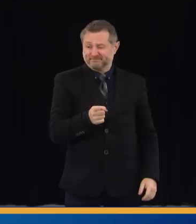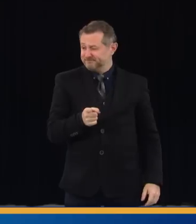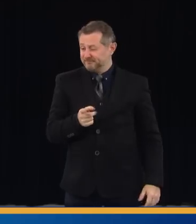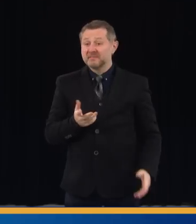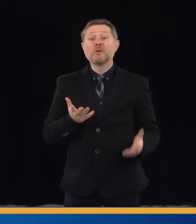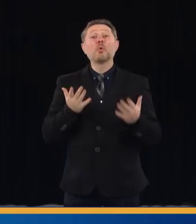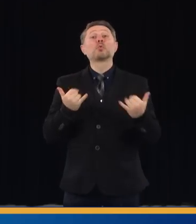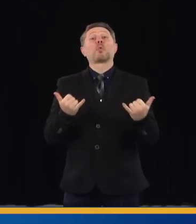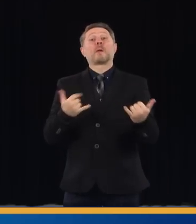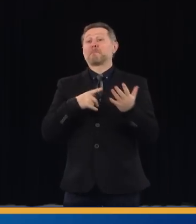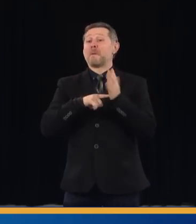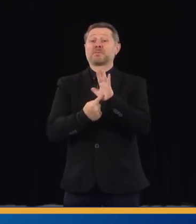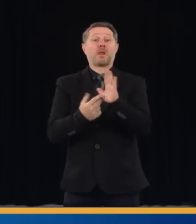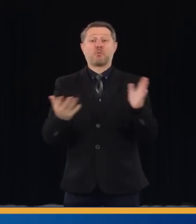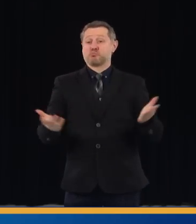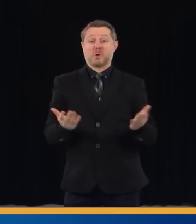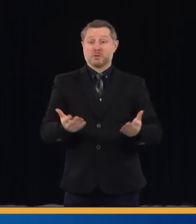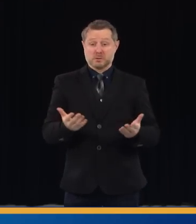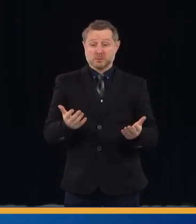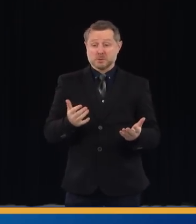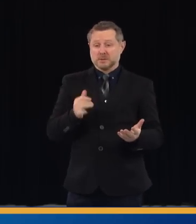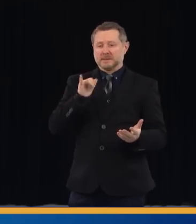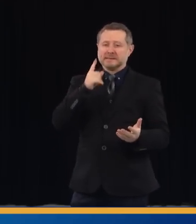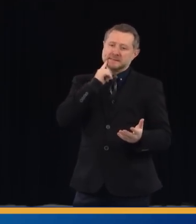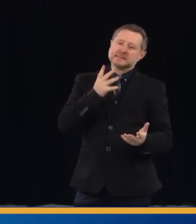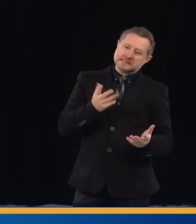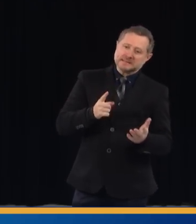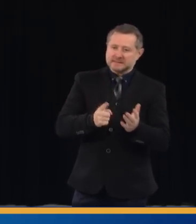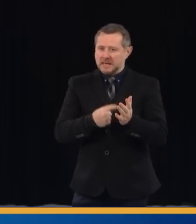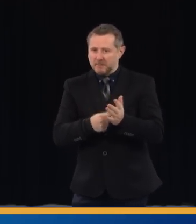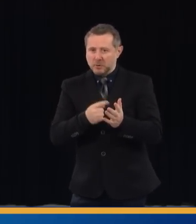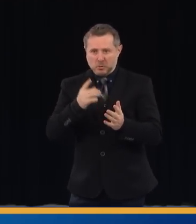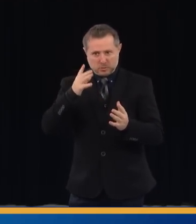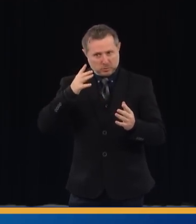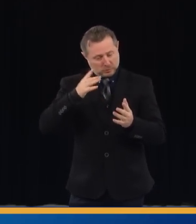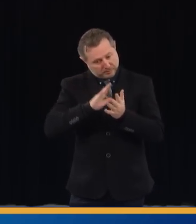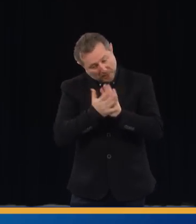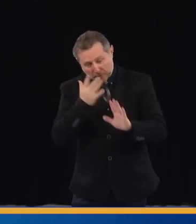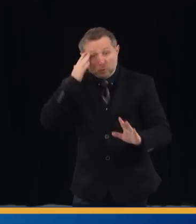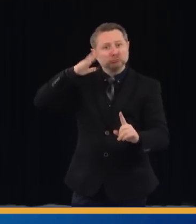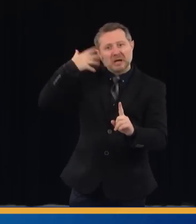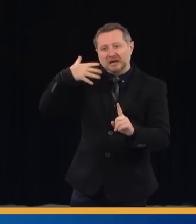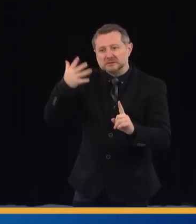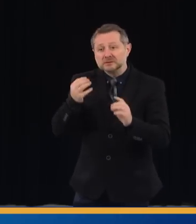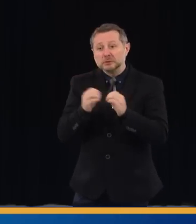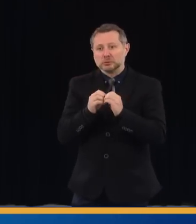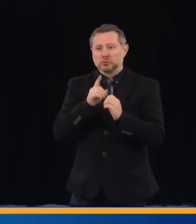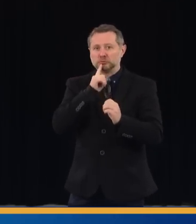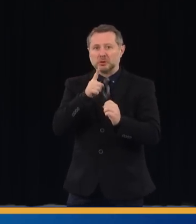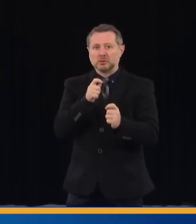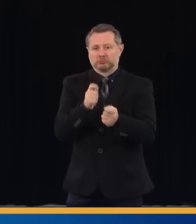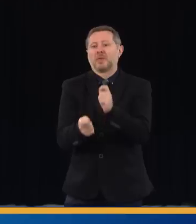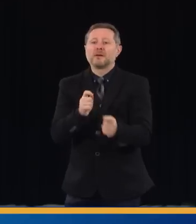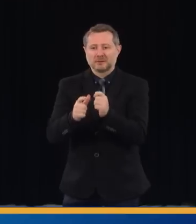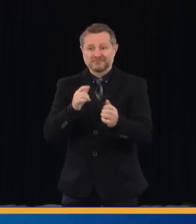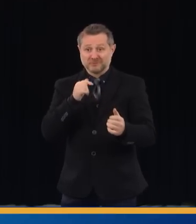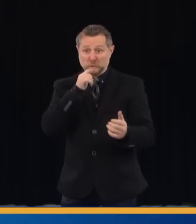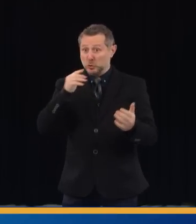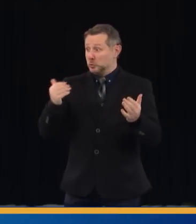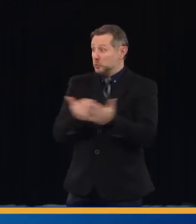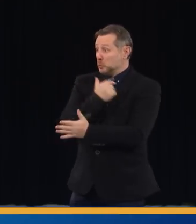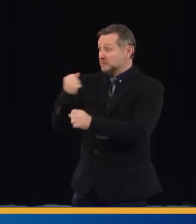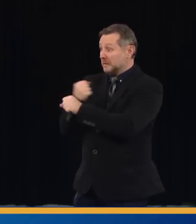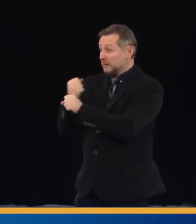way, even more maddening, the model changes the more data that comes in, because